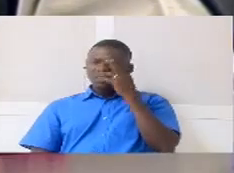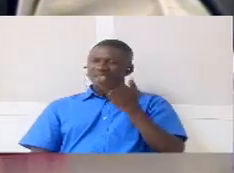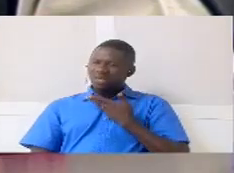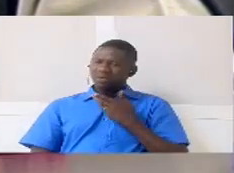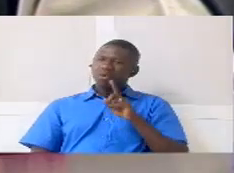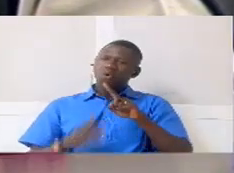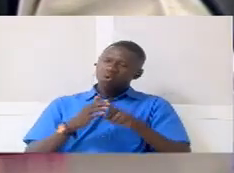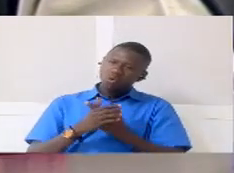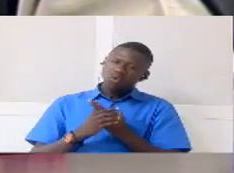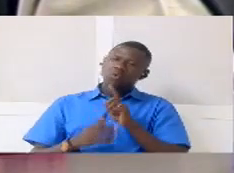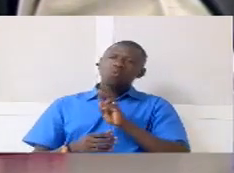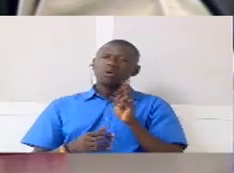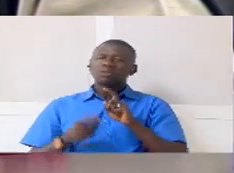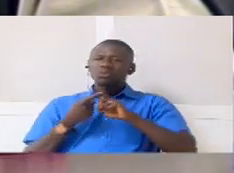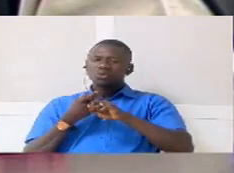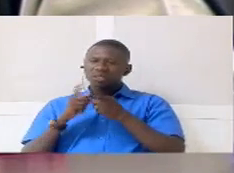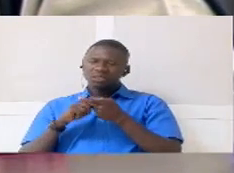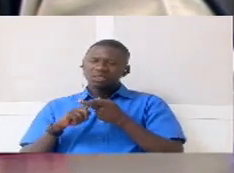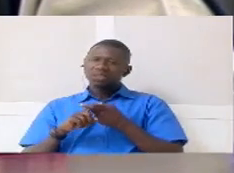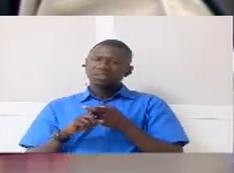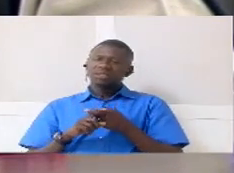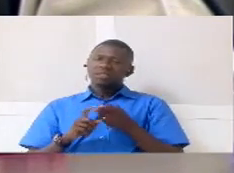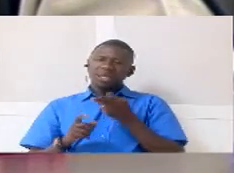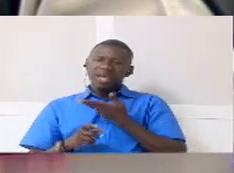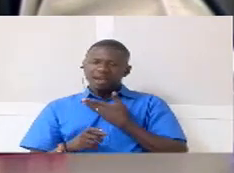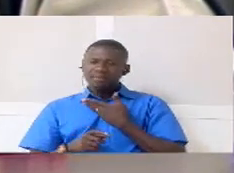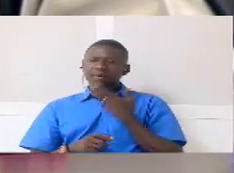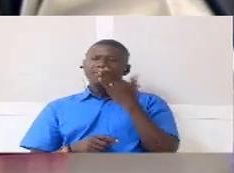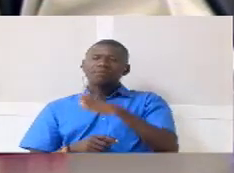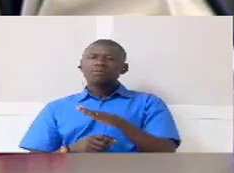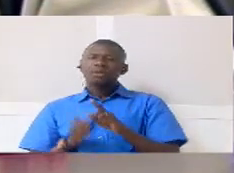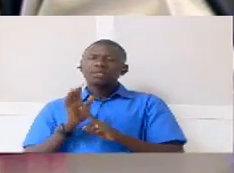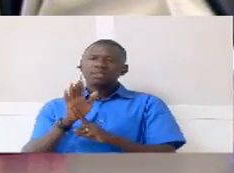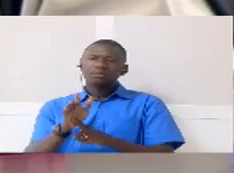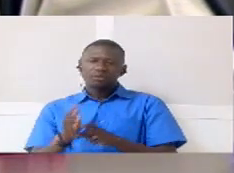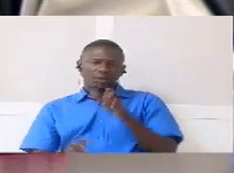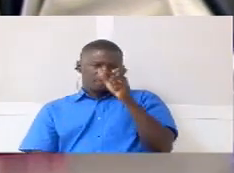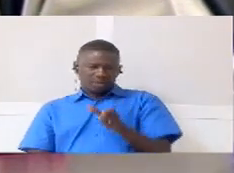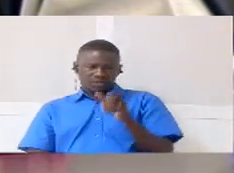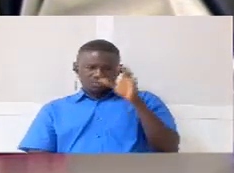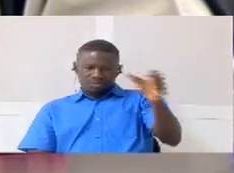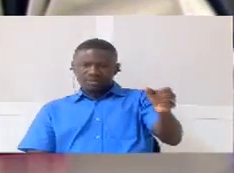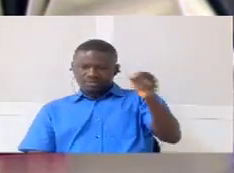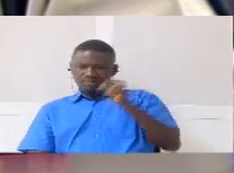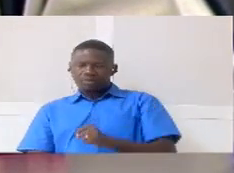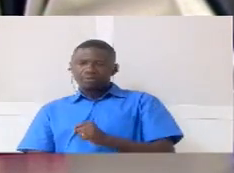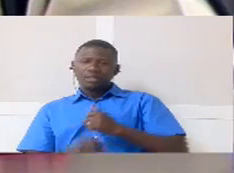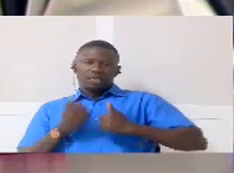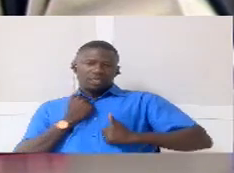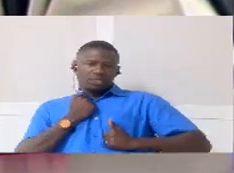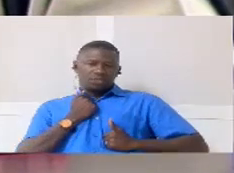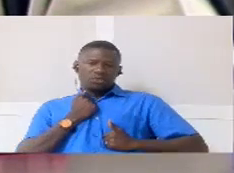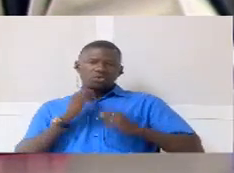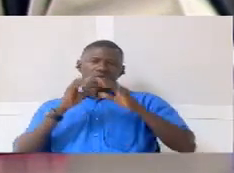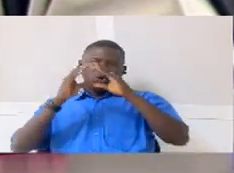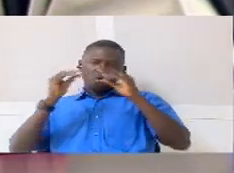from interior to Malta? Mun dalila le ya sabu atebarata wala anin mun chokinyola le beje e nyin